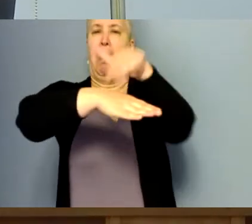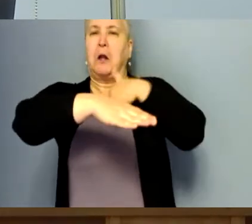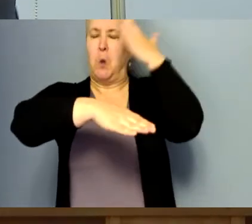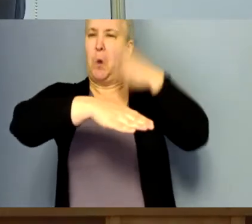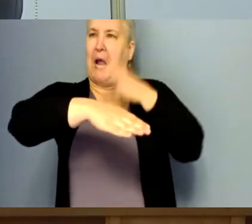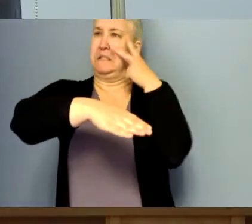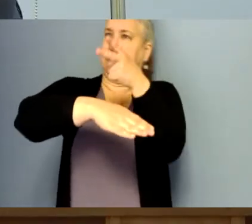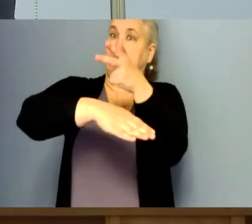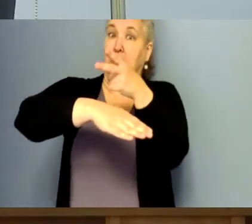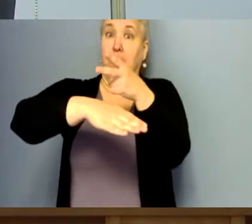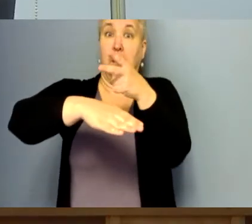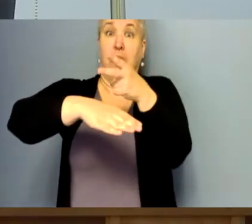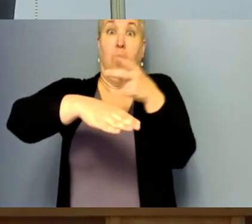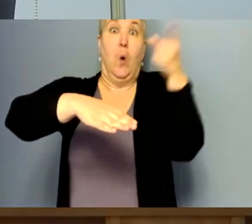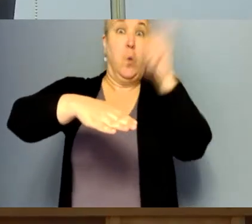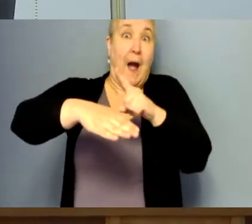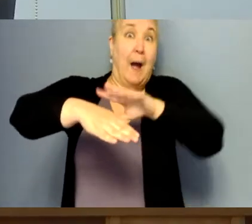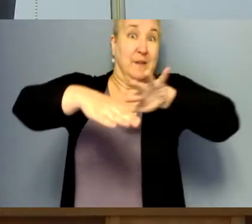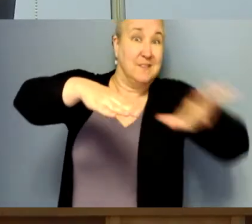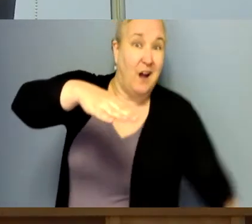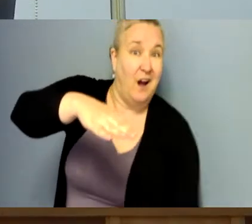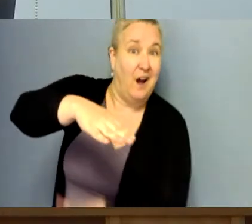do not see anything that happens underneath.